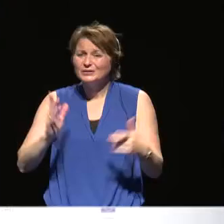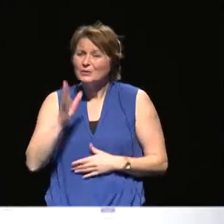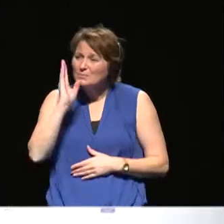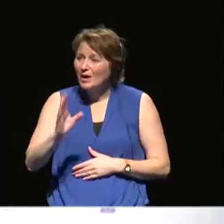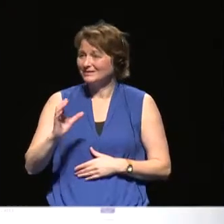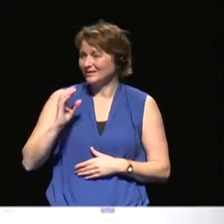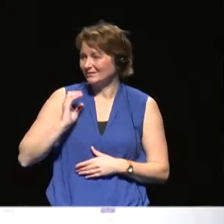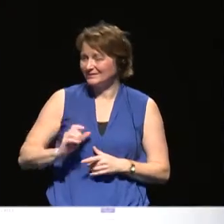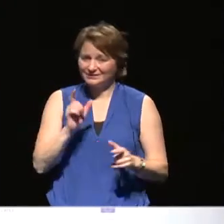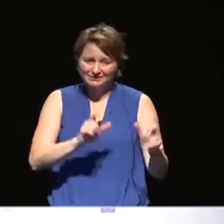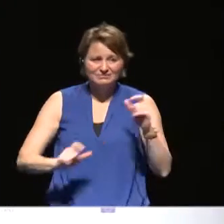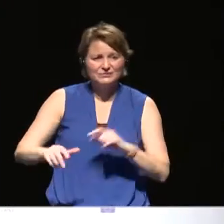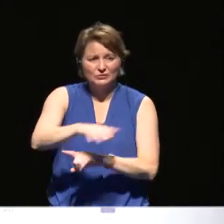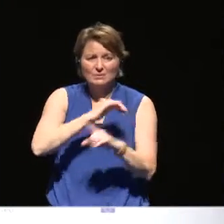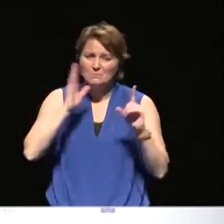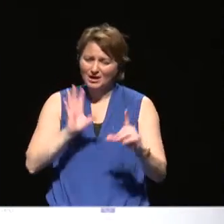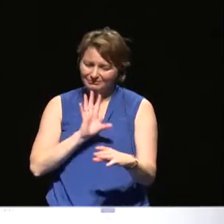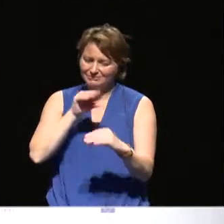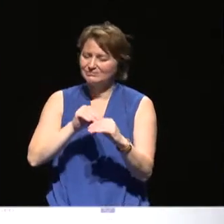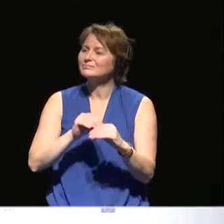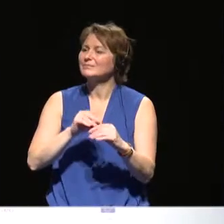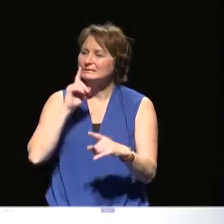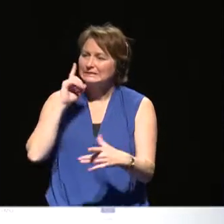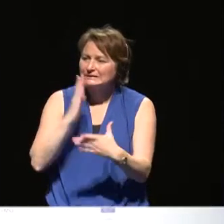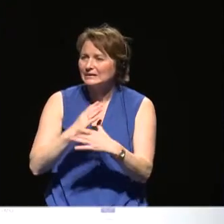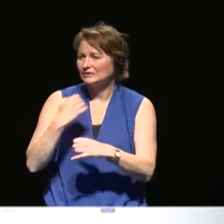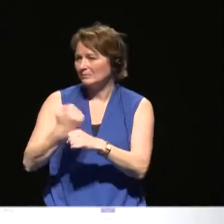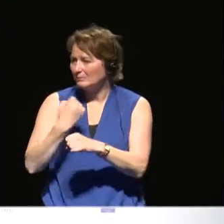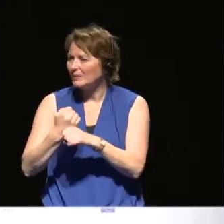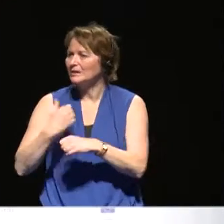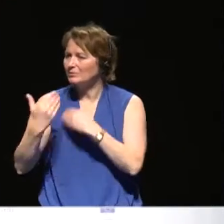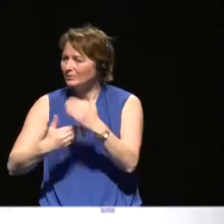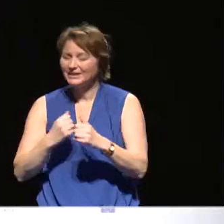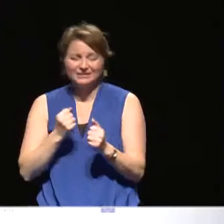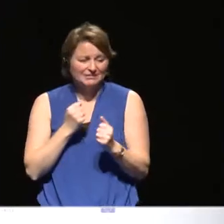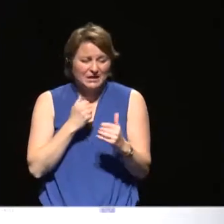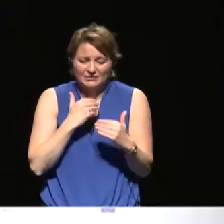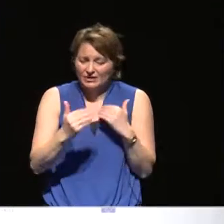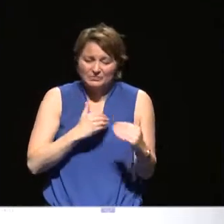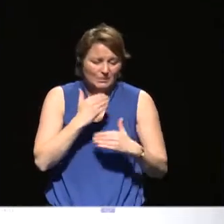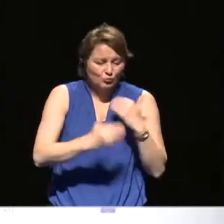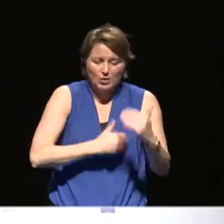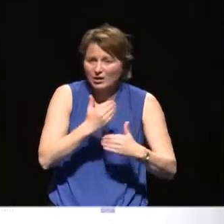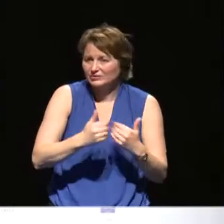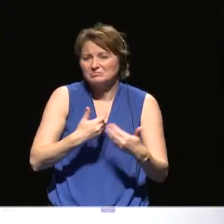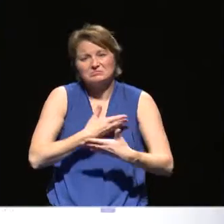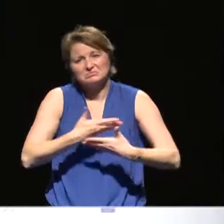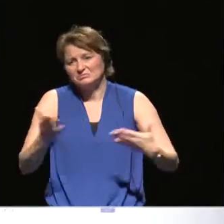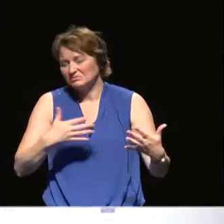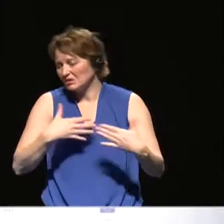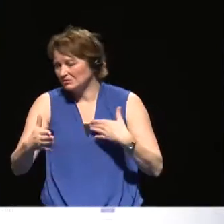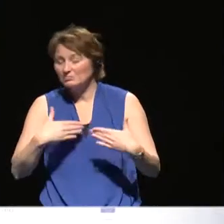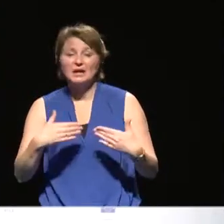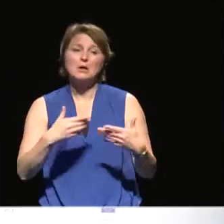involved actively in decision-making. Throughout all the government processes, civil society needs to participate, whether in the process of designing